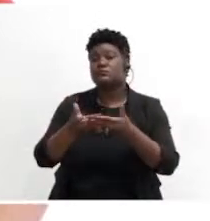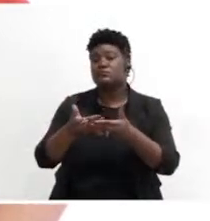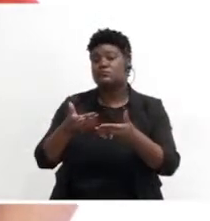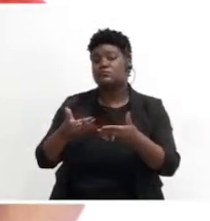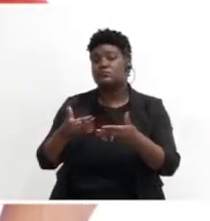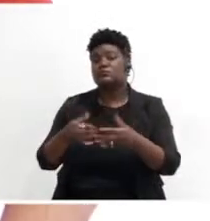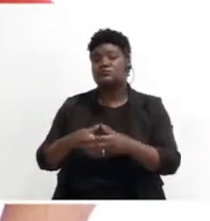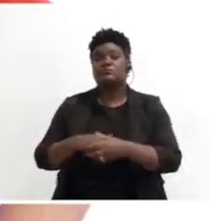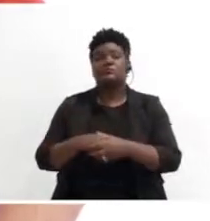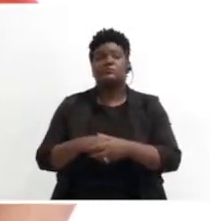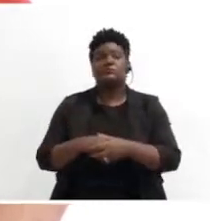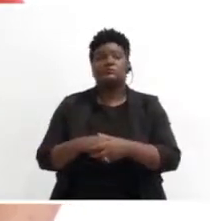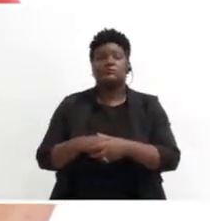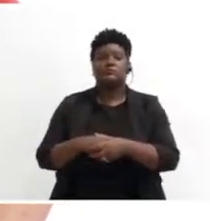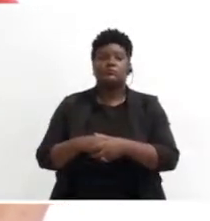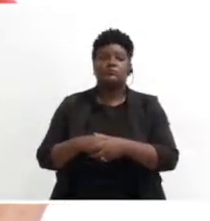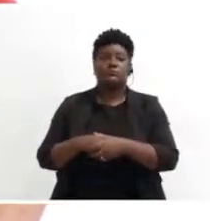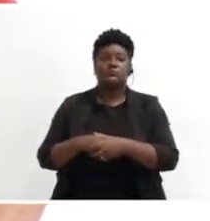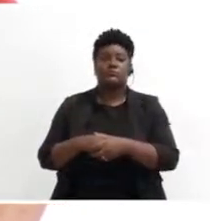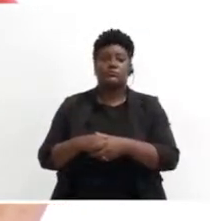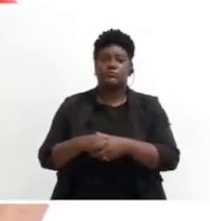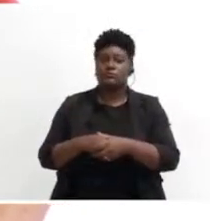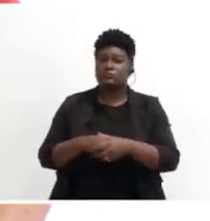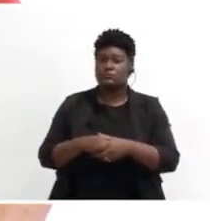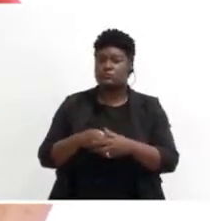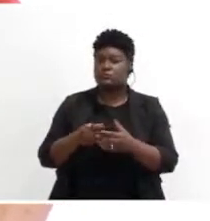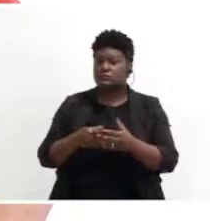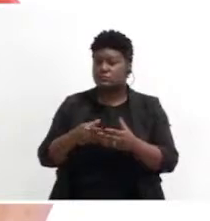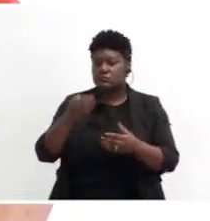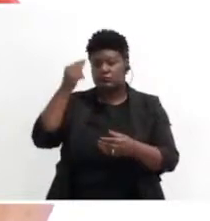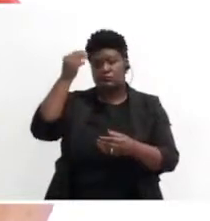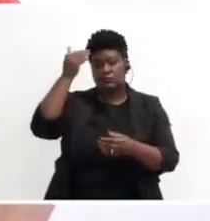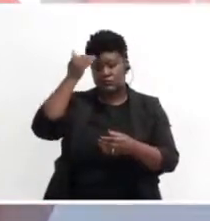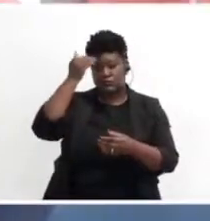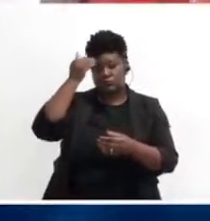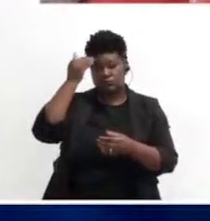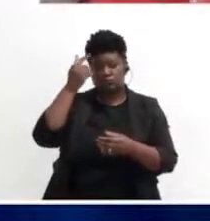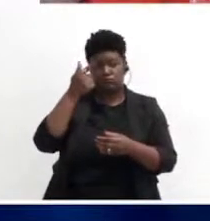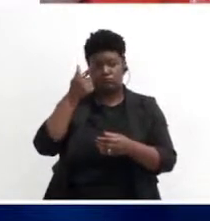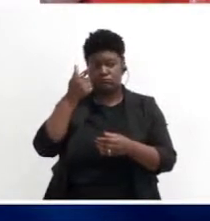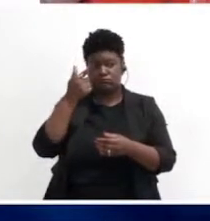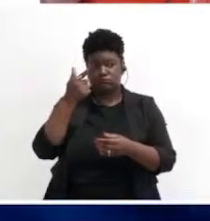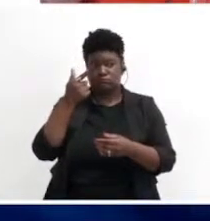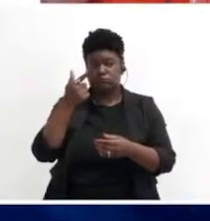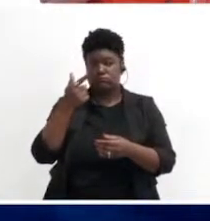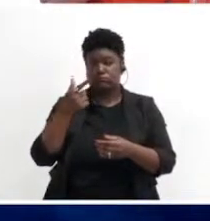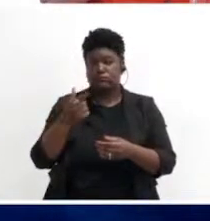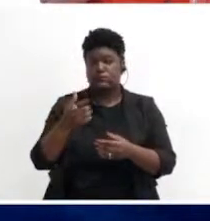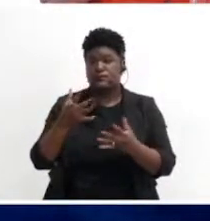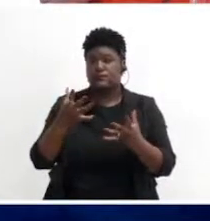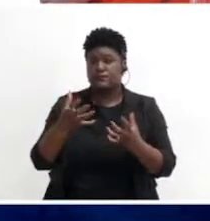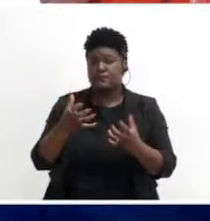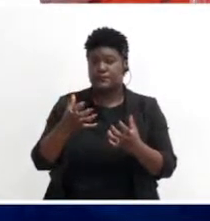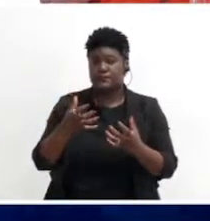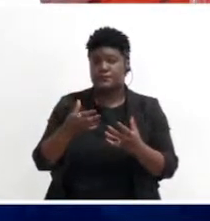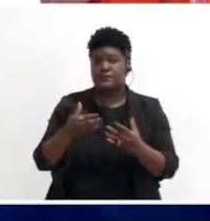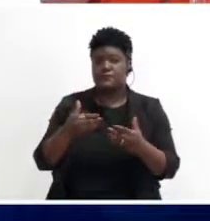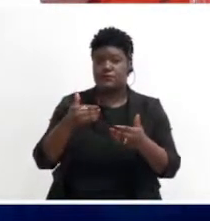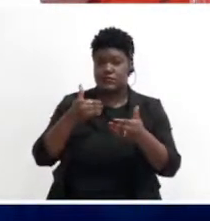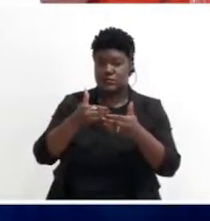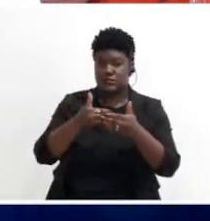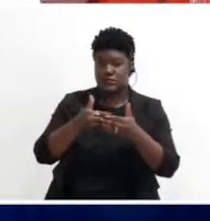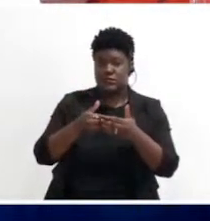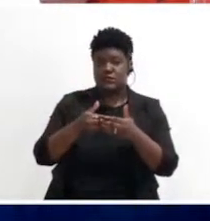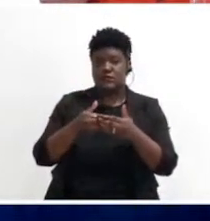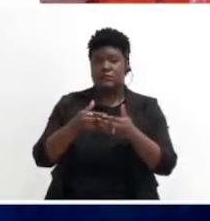memory wall and wanting to get the memory as close to the processor as possible. So AMD used